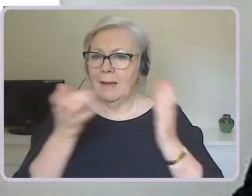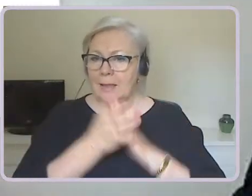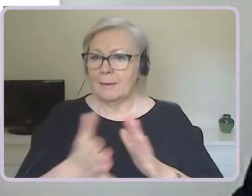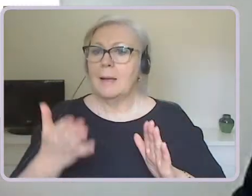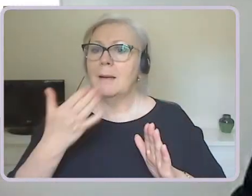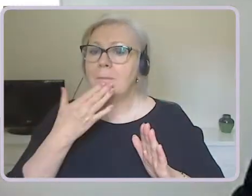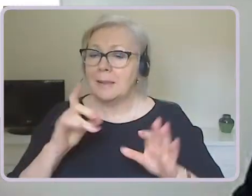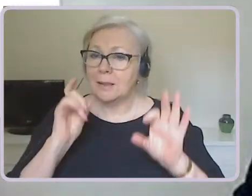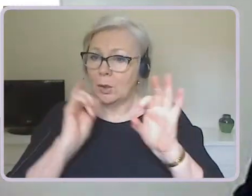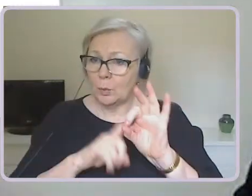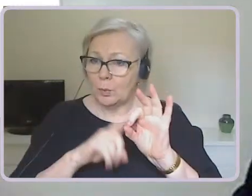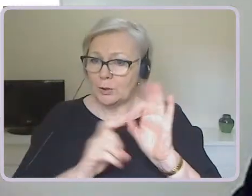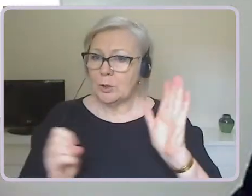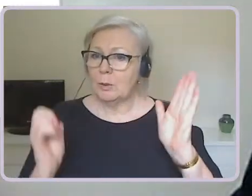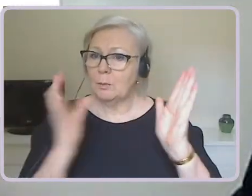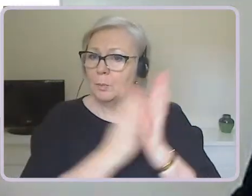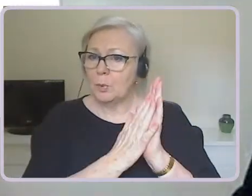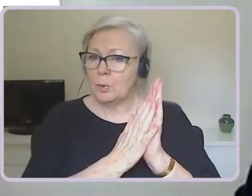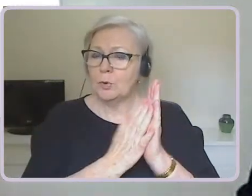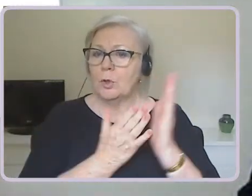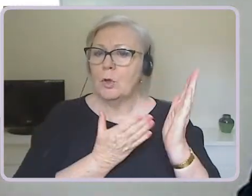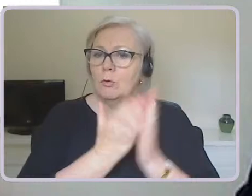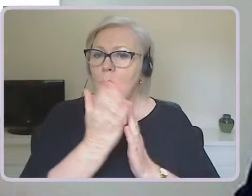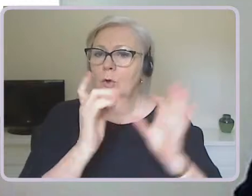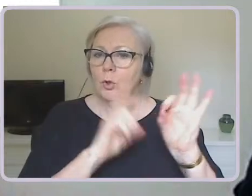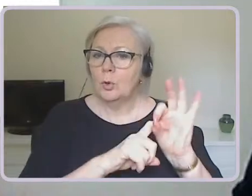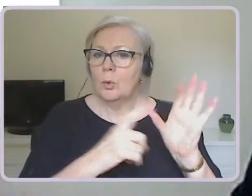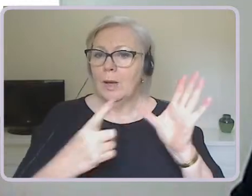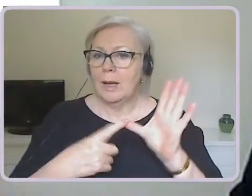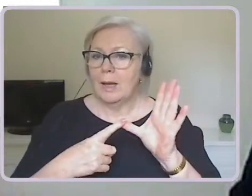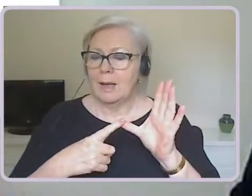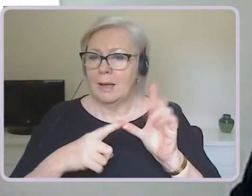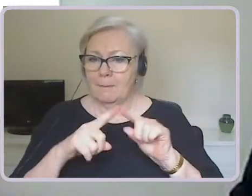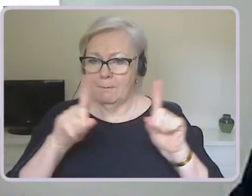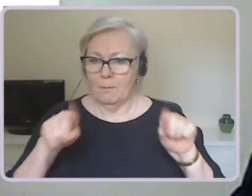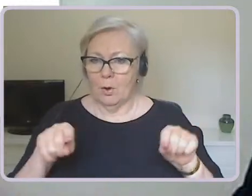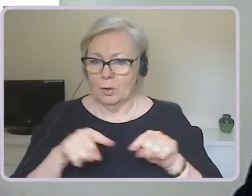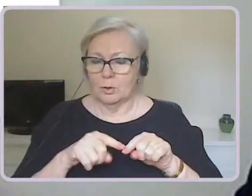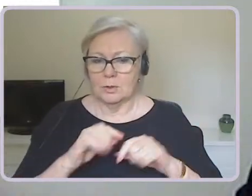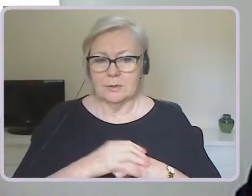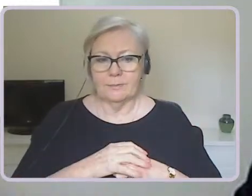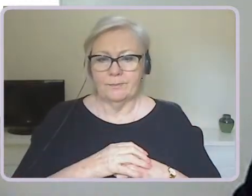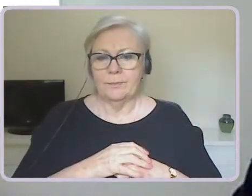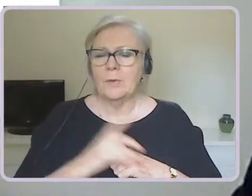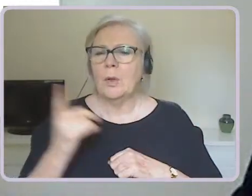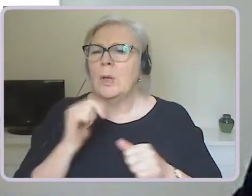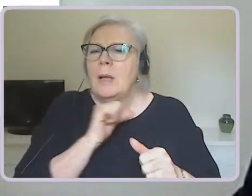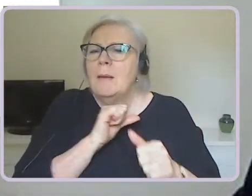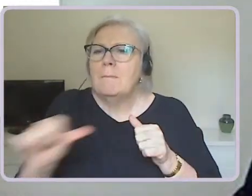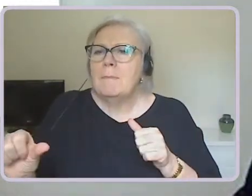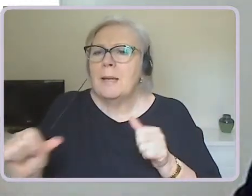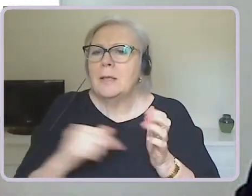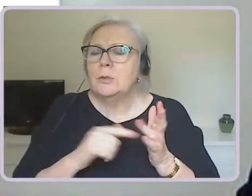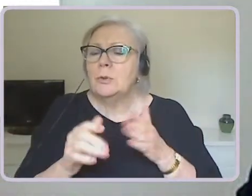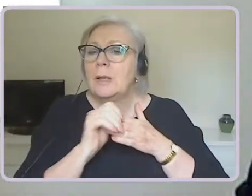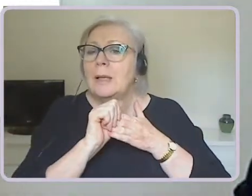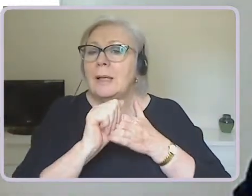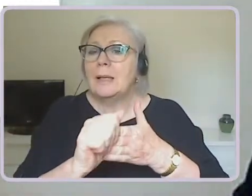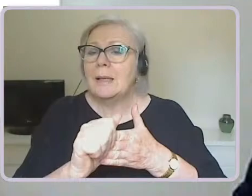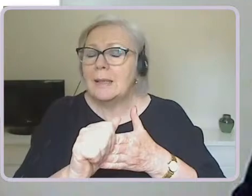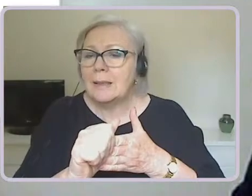the panel in via the Q&A box. Who best to lead a discussion than the amazing Bridget